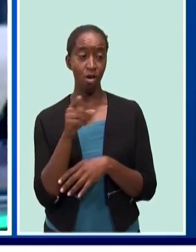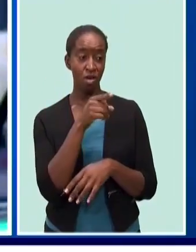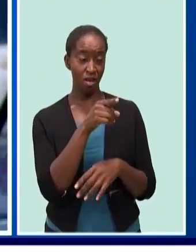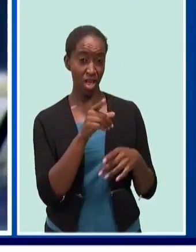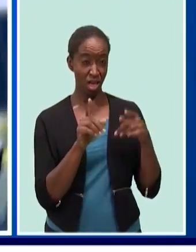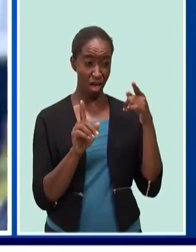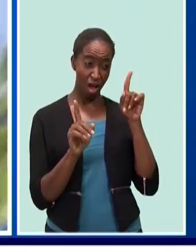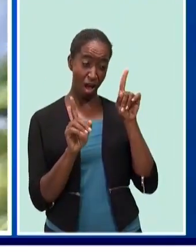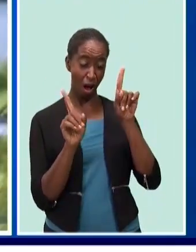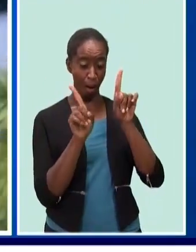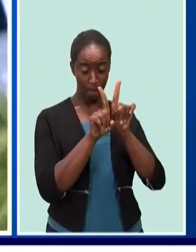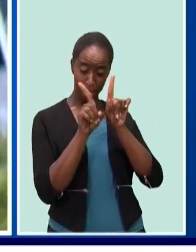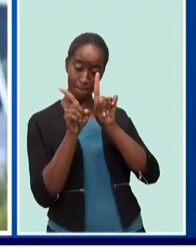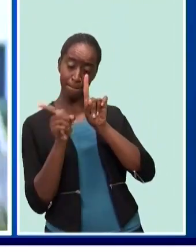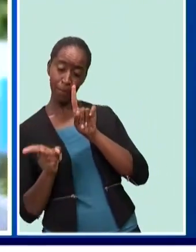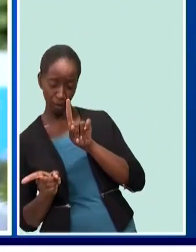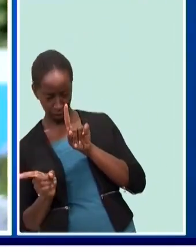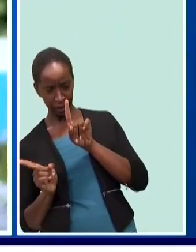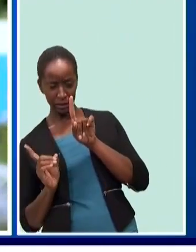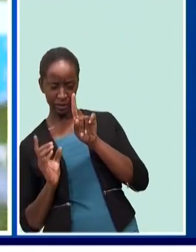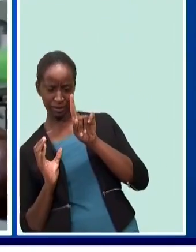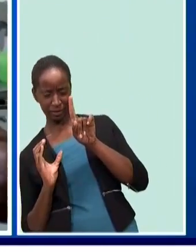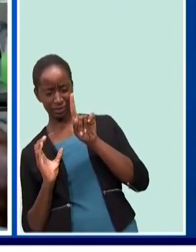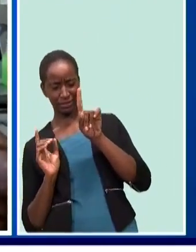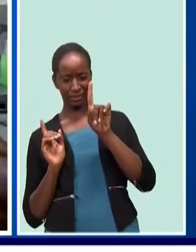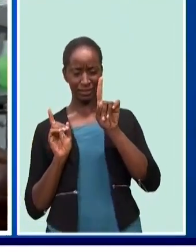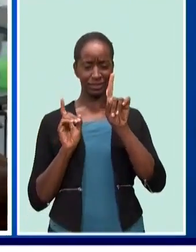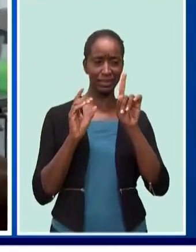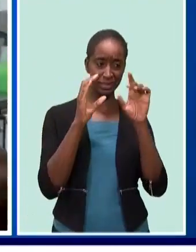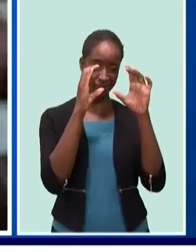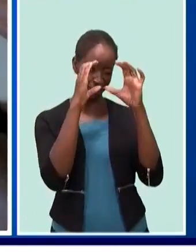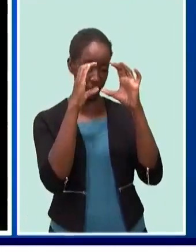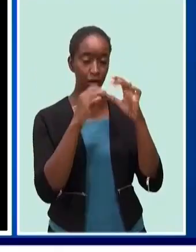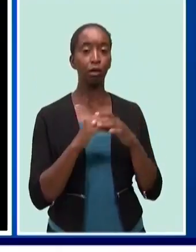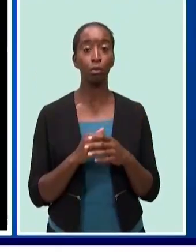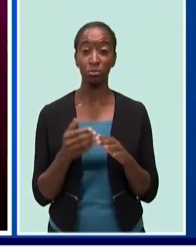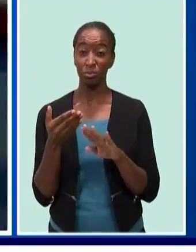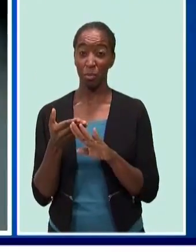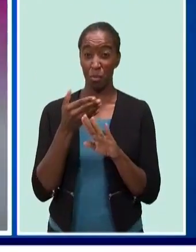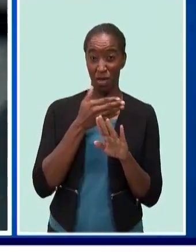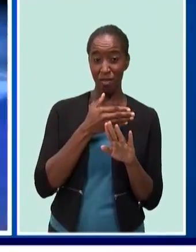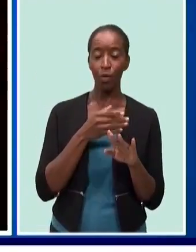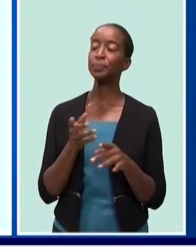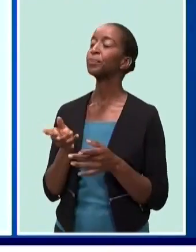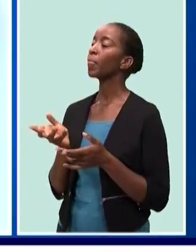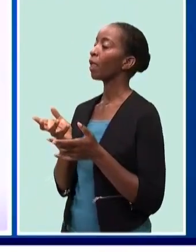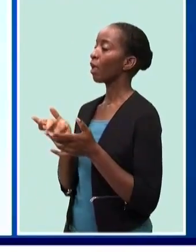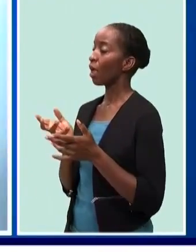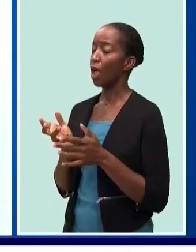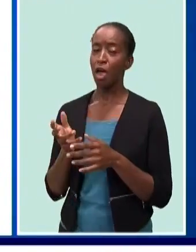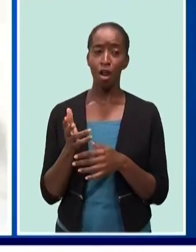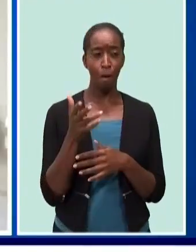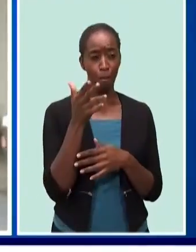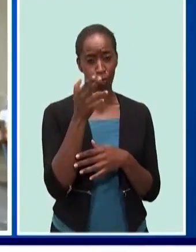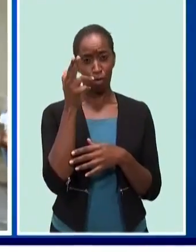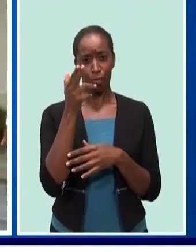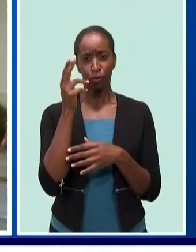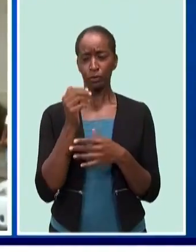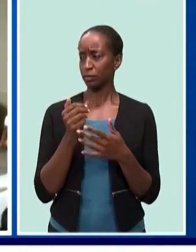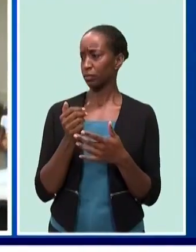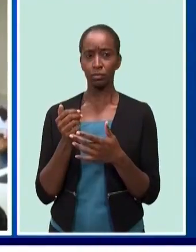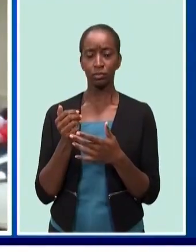to escape. But just moments earlier, this, gunshots ringing out, cutting Trotman down as he